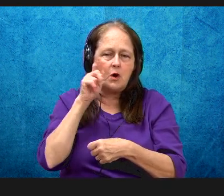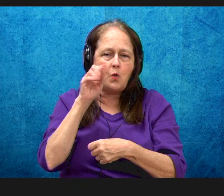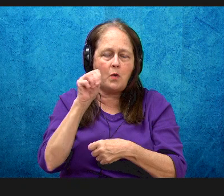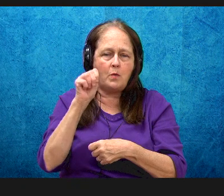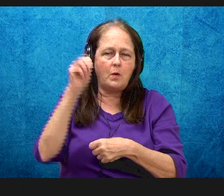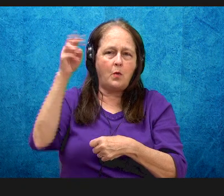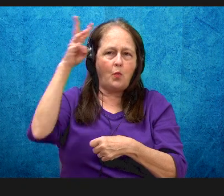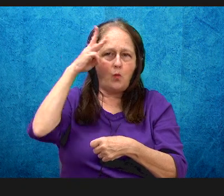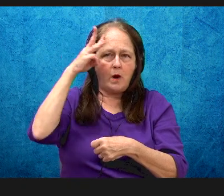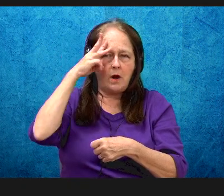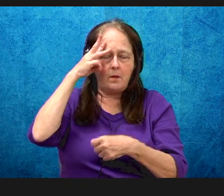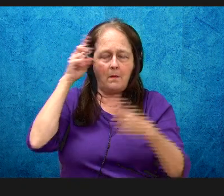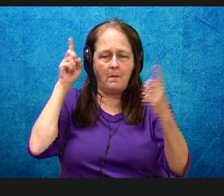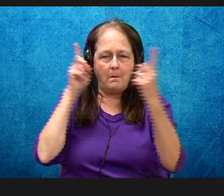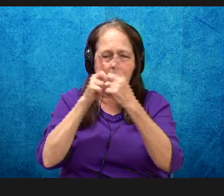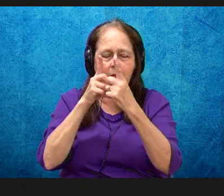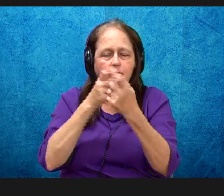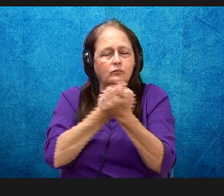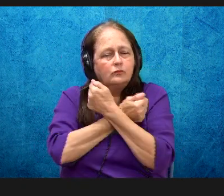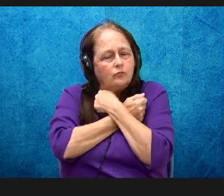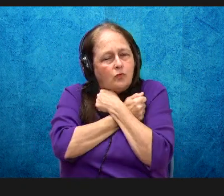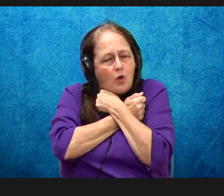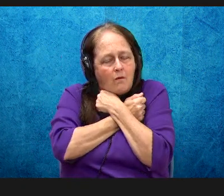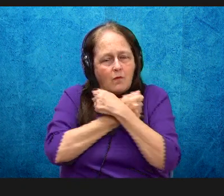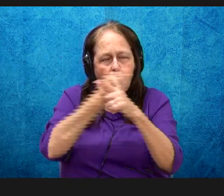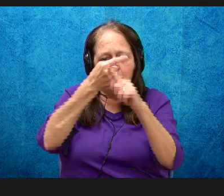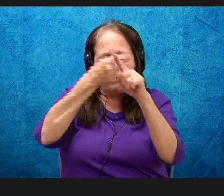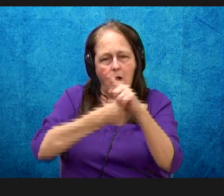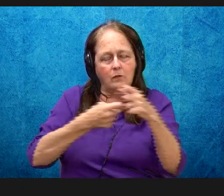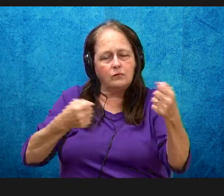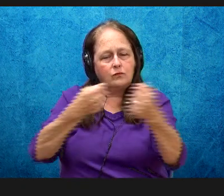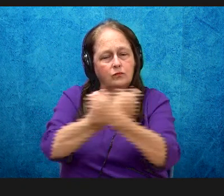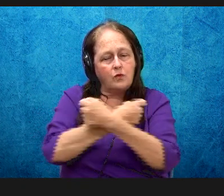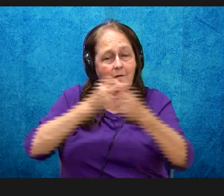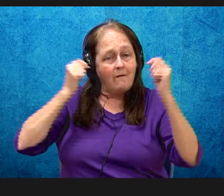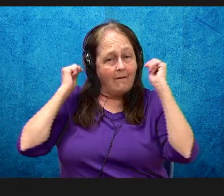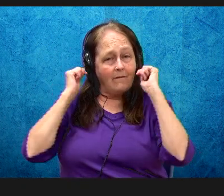madly in love and got married within a month. That was